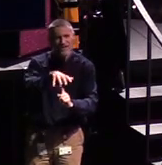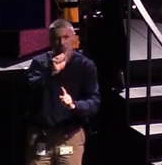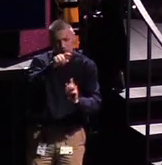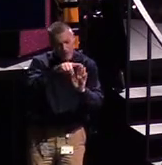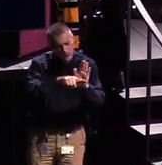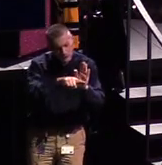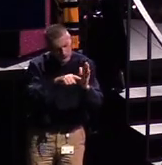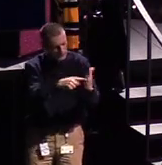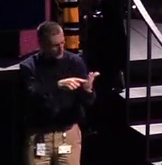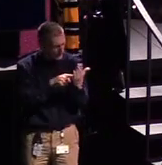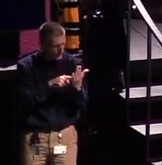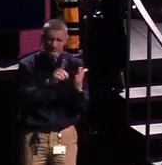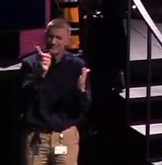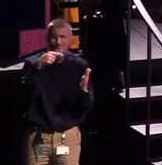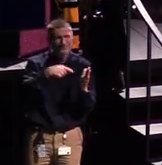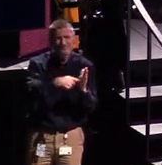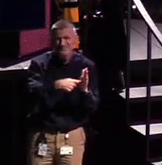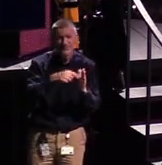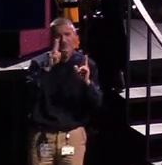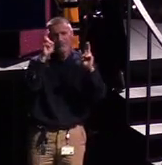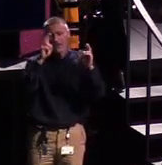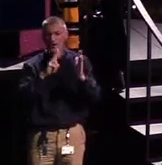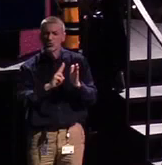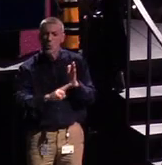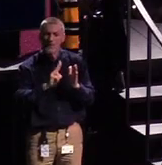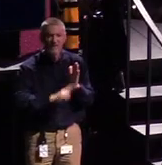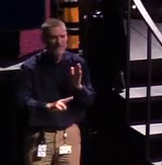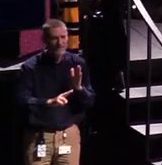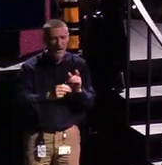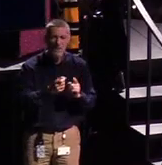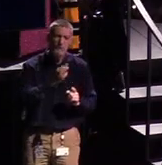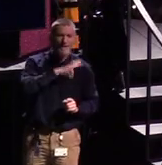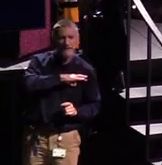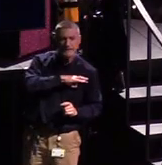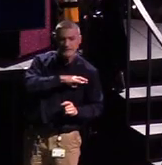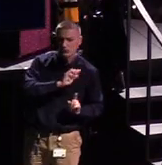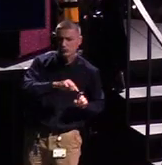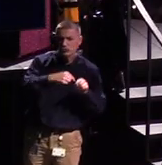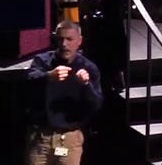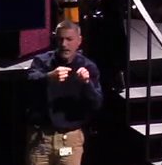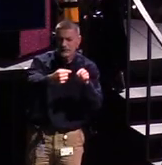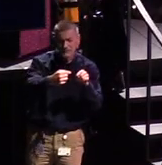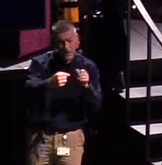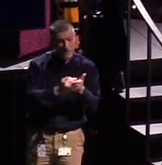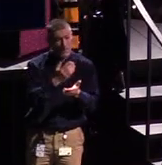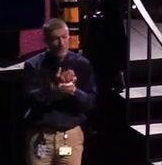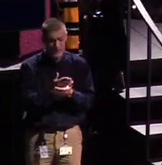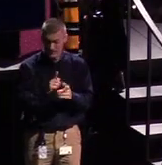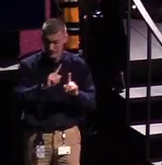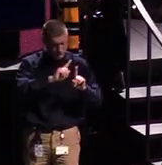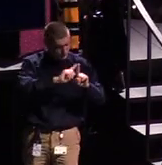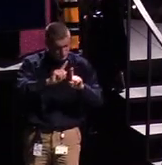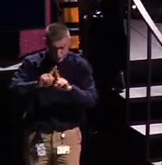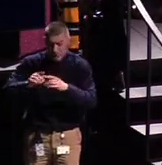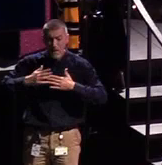and challenge normative privilege and insist on access for people with different types of